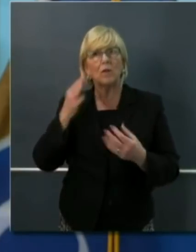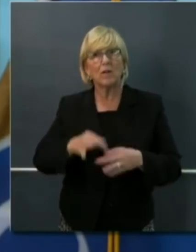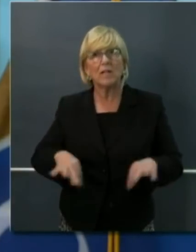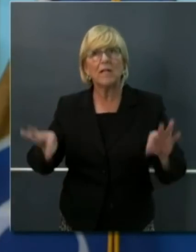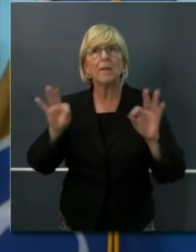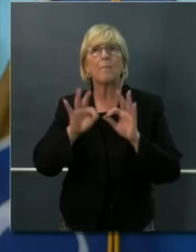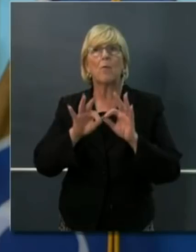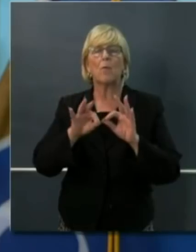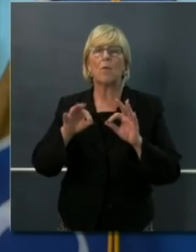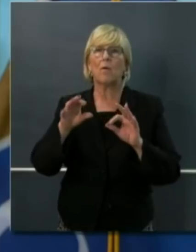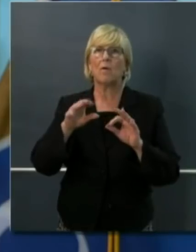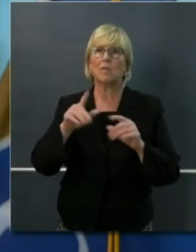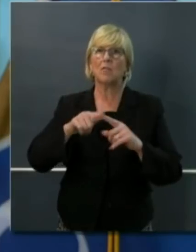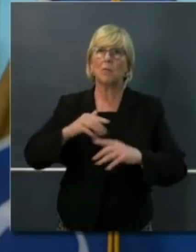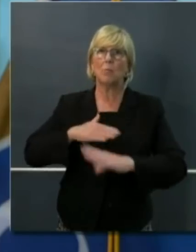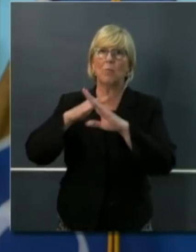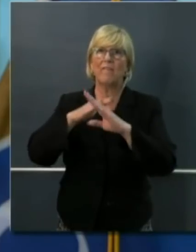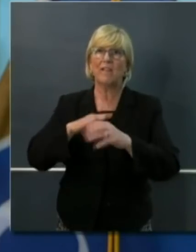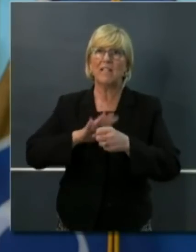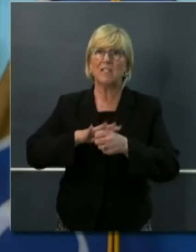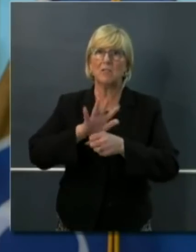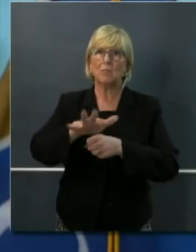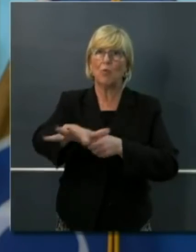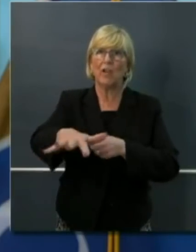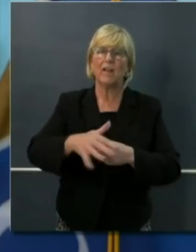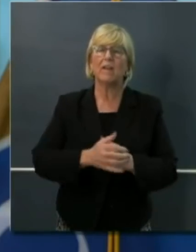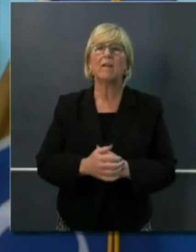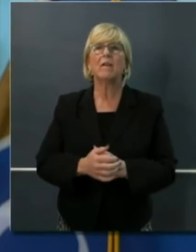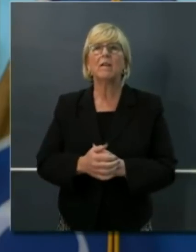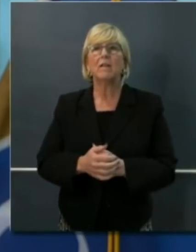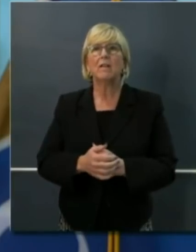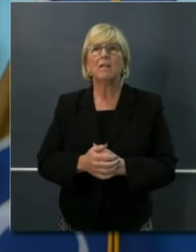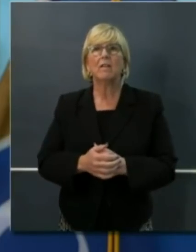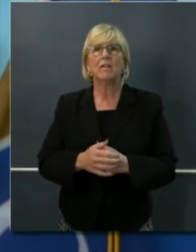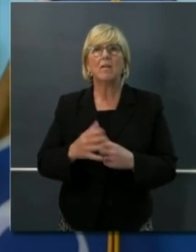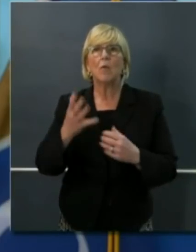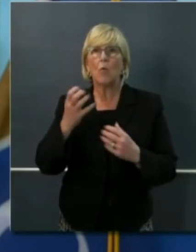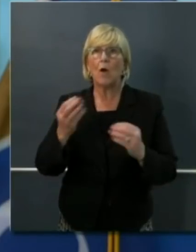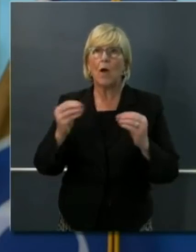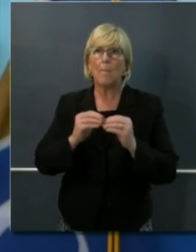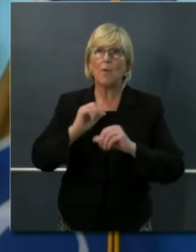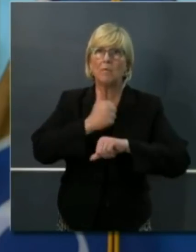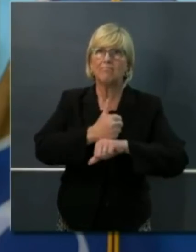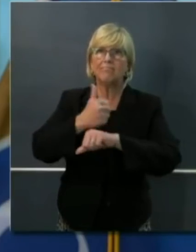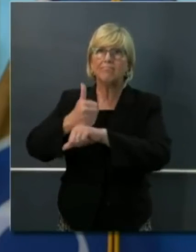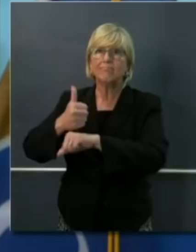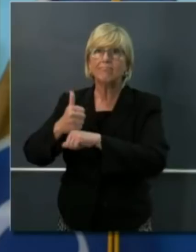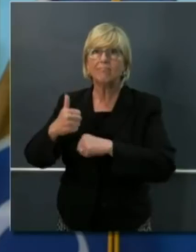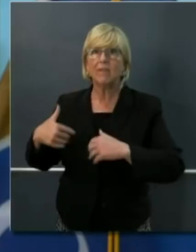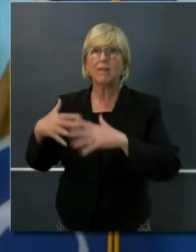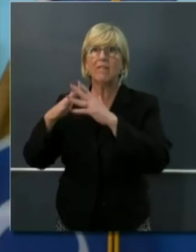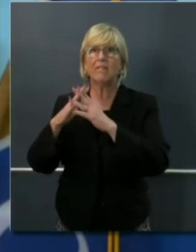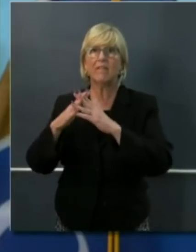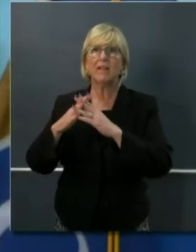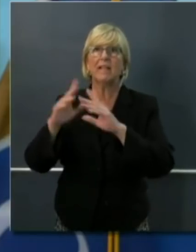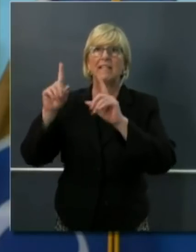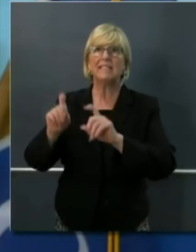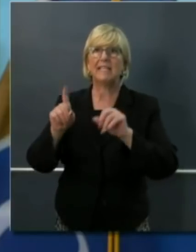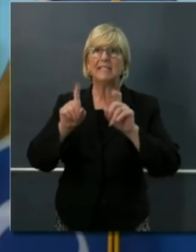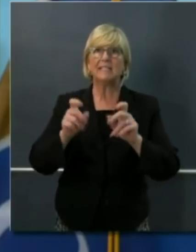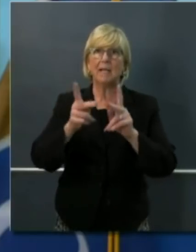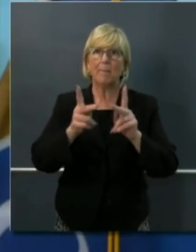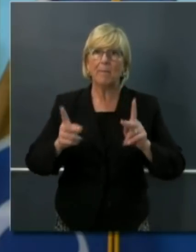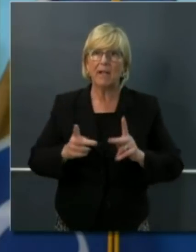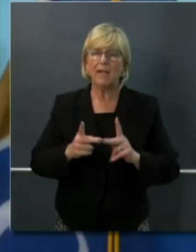understand spread, and that's why these community surveillance efforts, these additional testing sites, and our testing capacity is so foundational, as